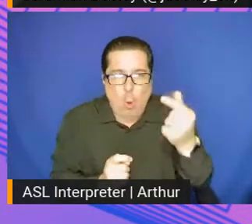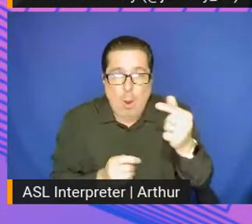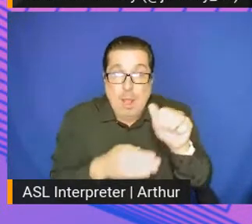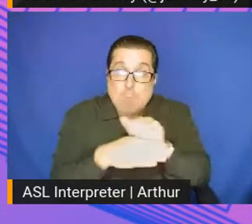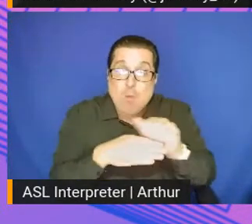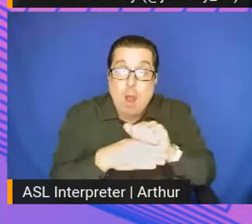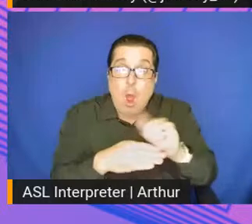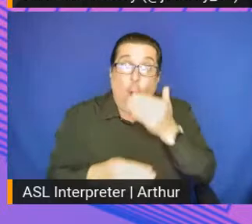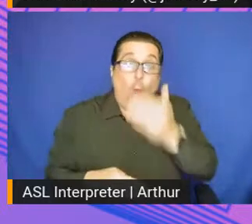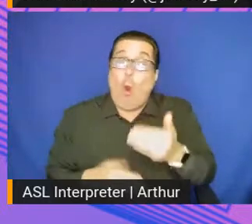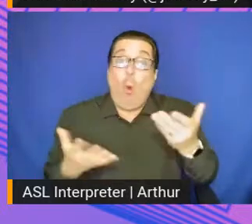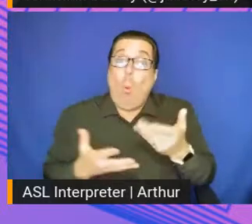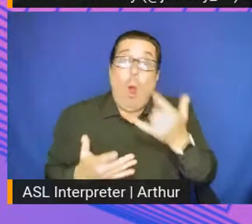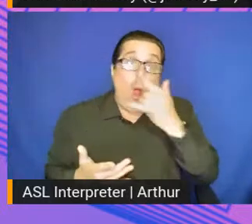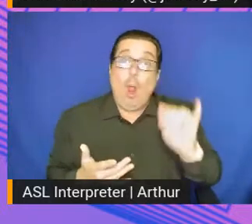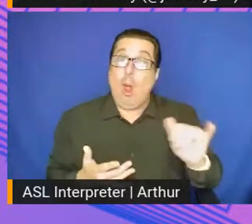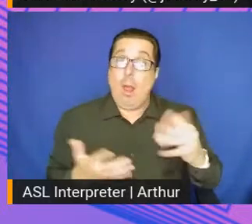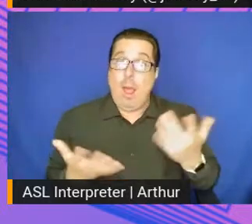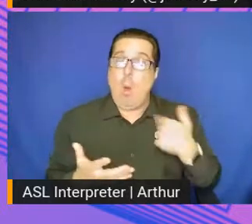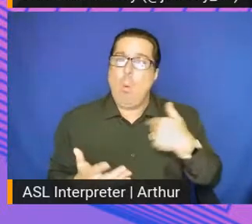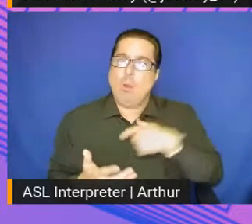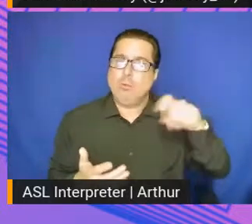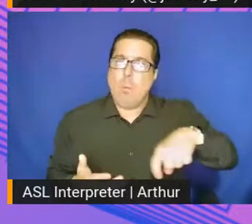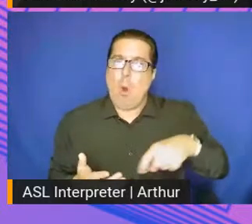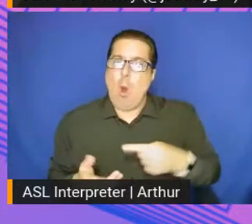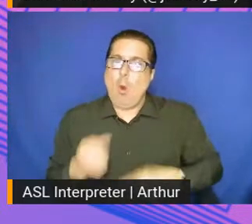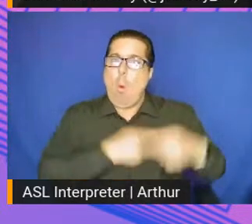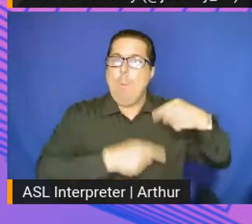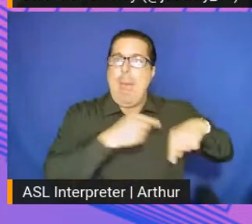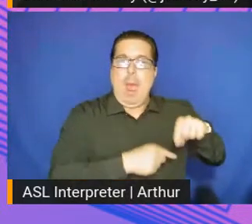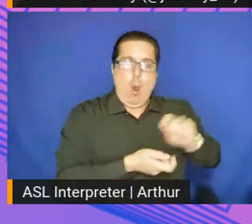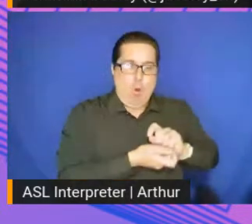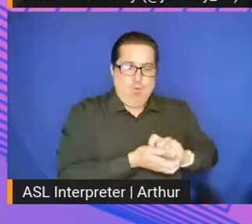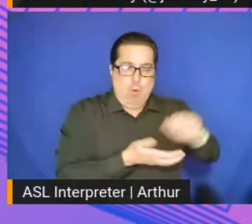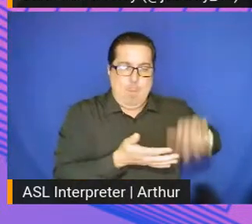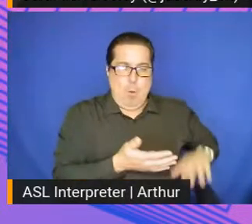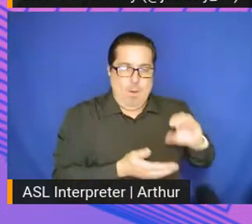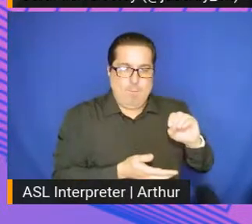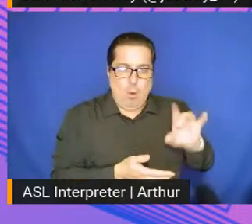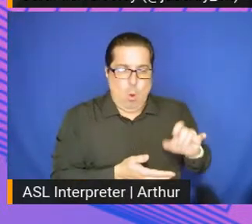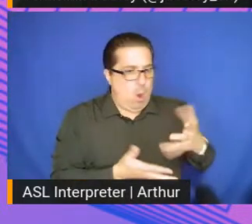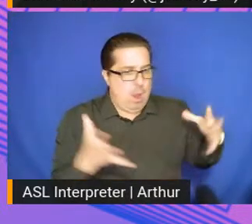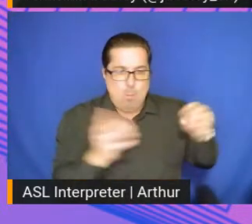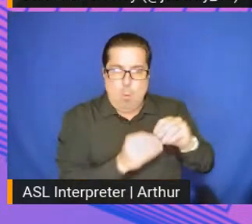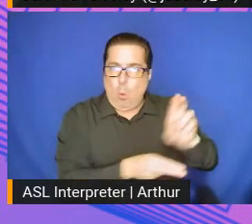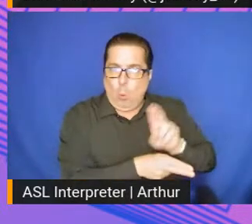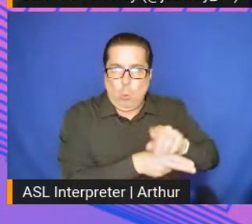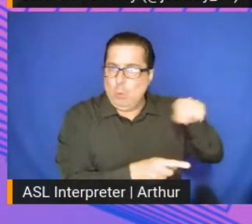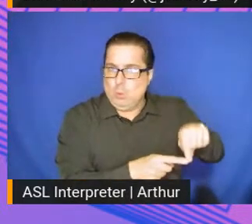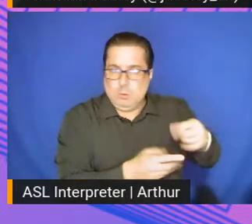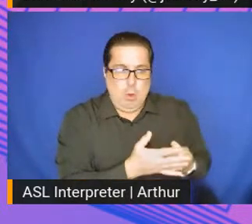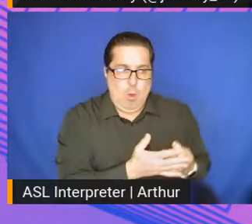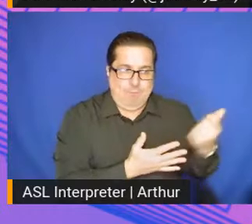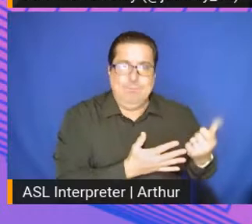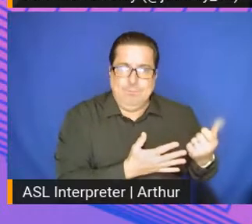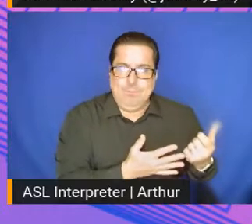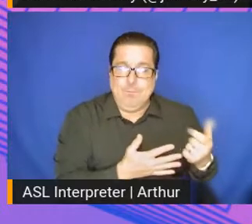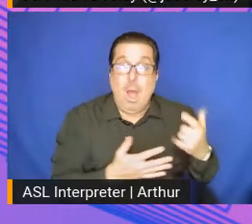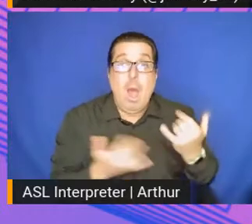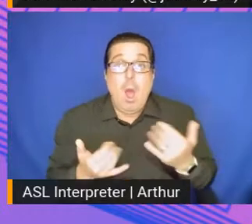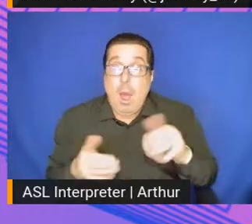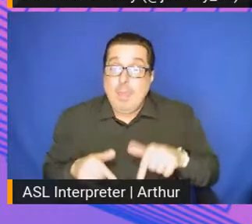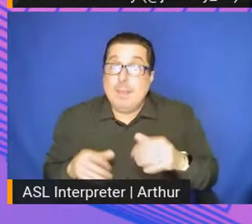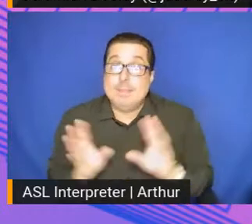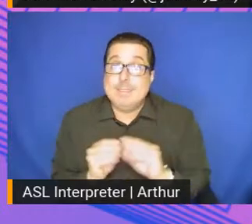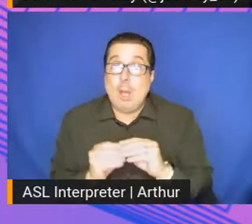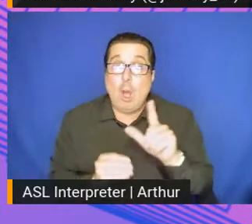say that we're supposed to go back and remove code that's no longer in use. And for this next session, Luke doesn't